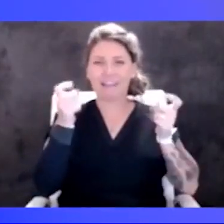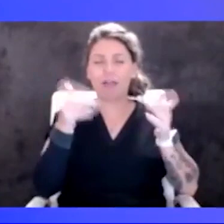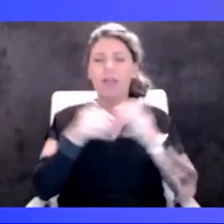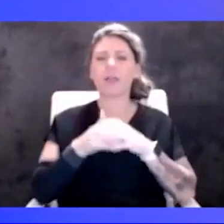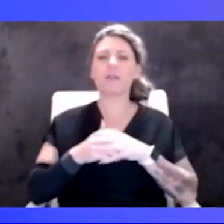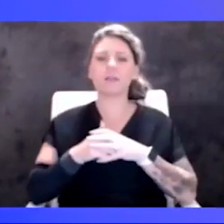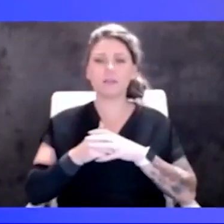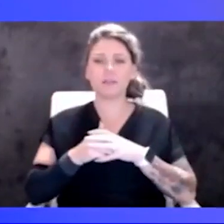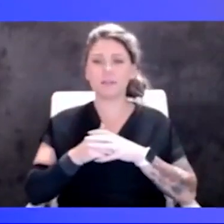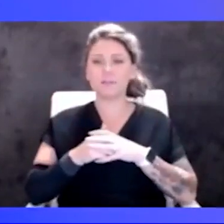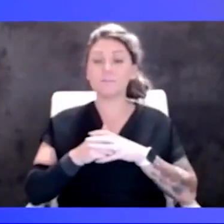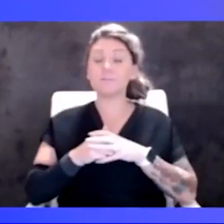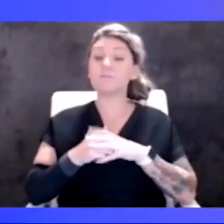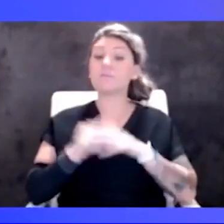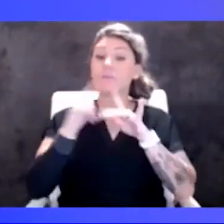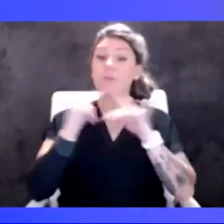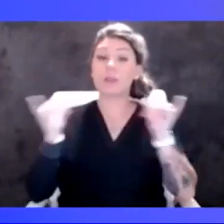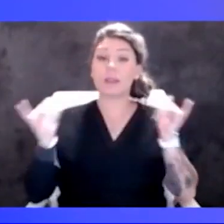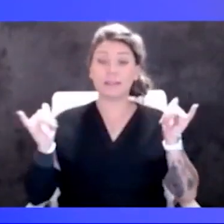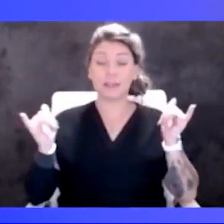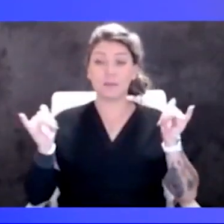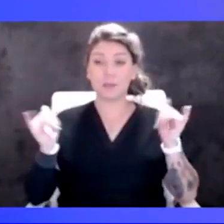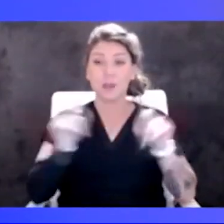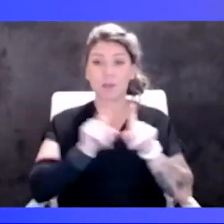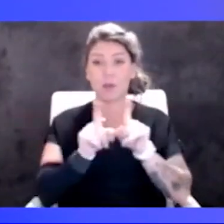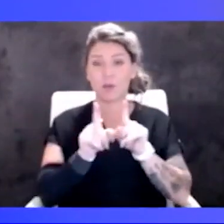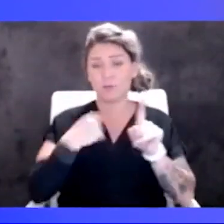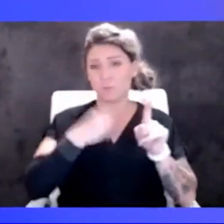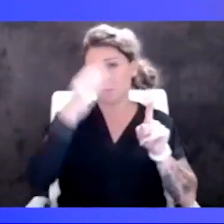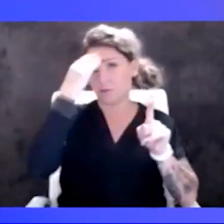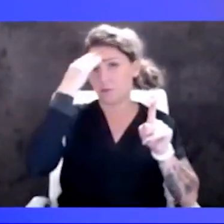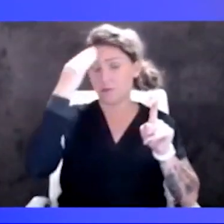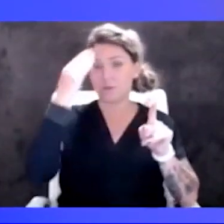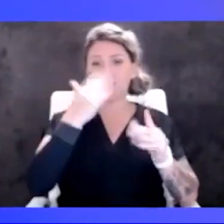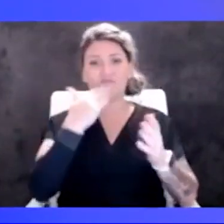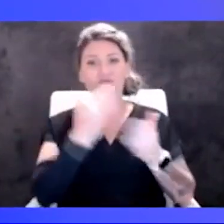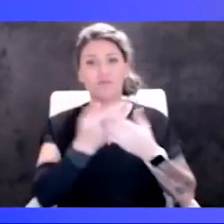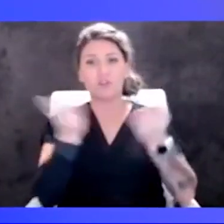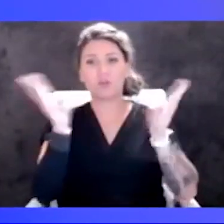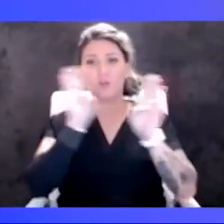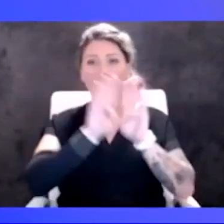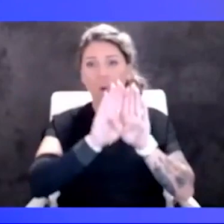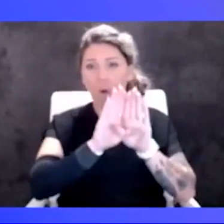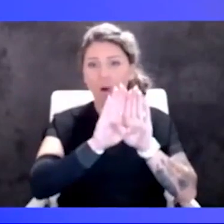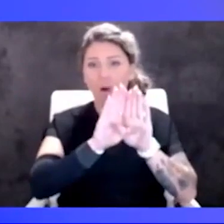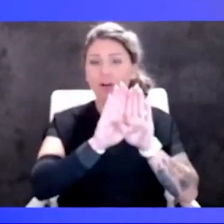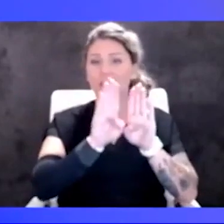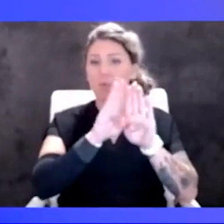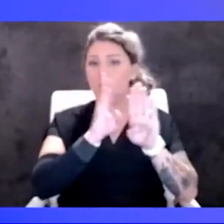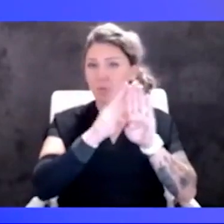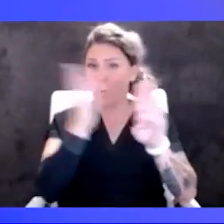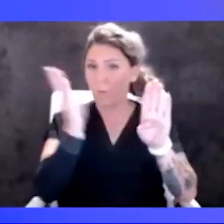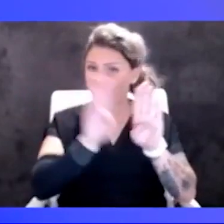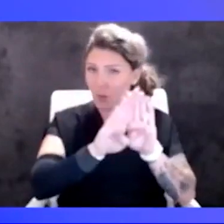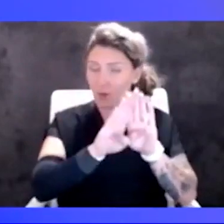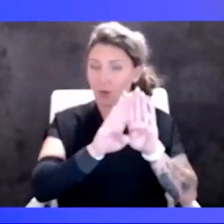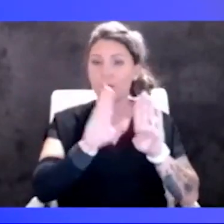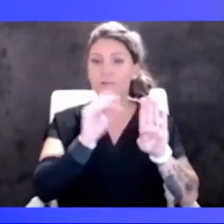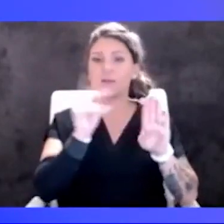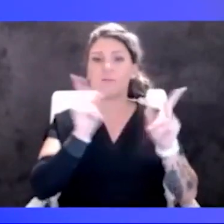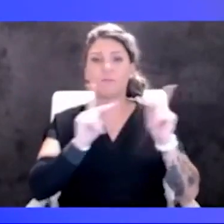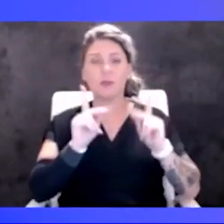same time, we also know that just good keeping the door closed, and as long as people are wearing